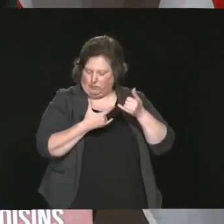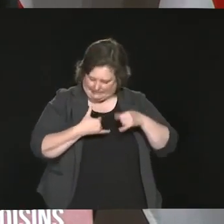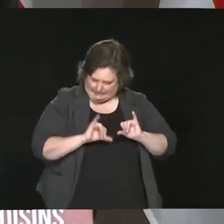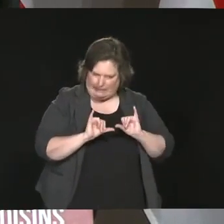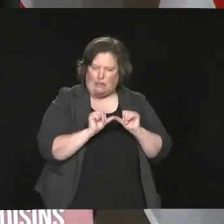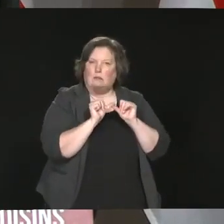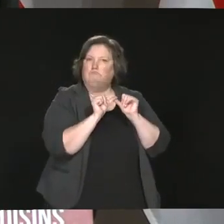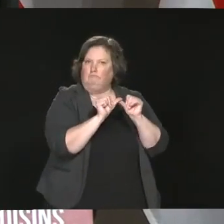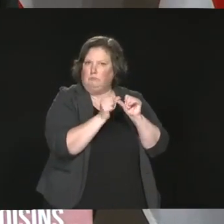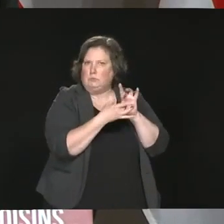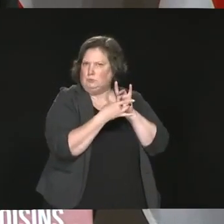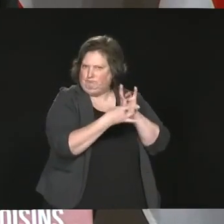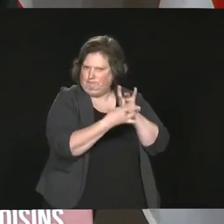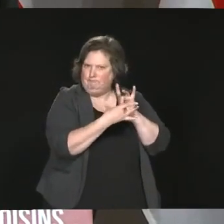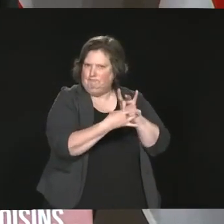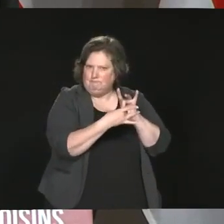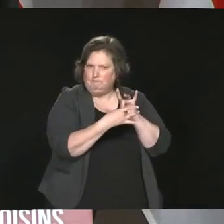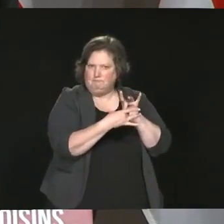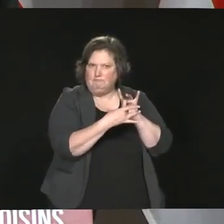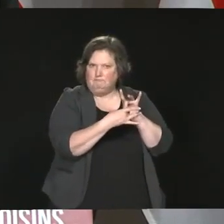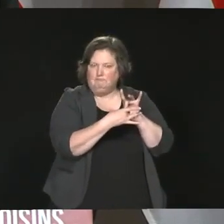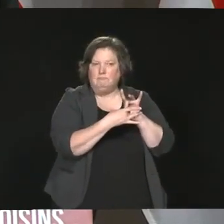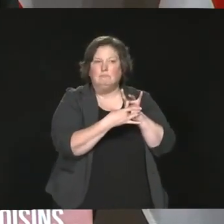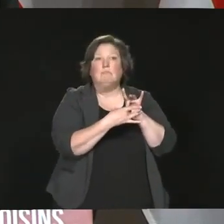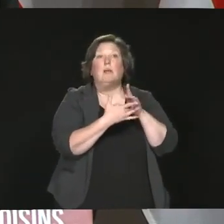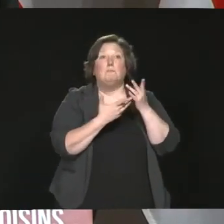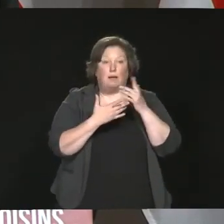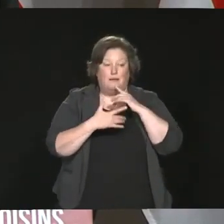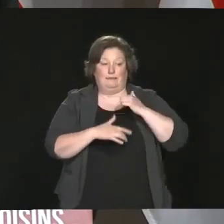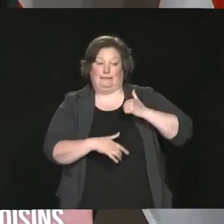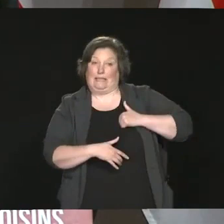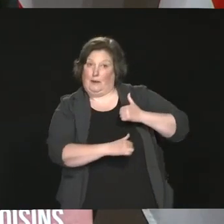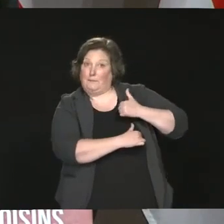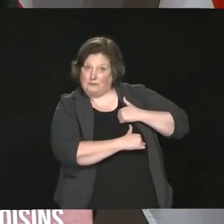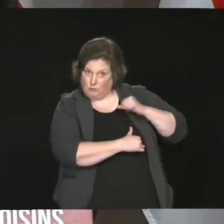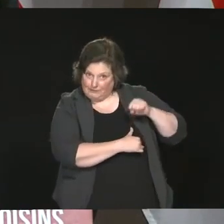in partnership, not only with the Canadian Armed Forces, but with the Canadian Red Cross.